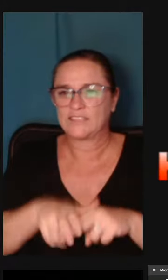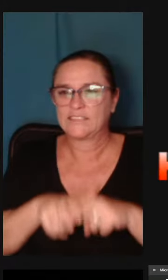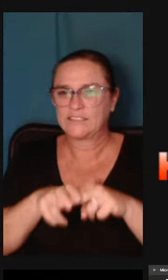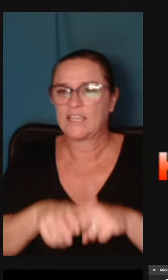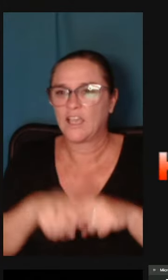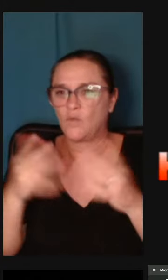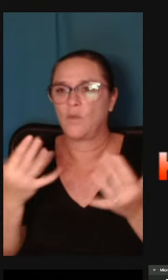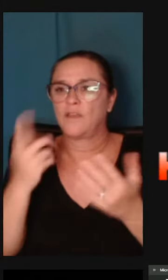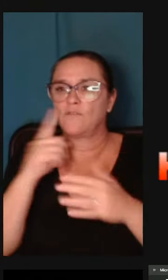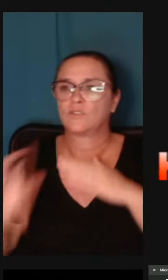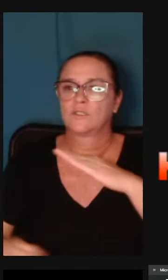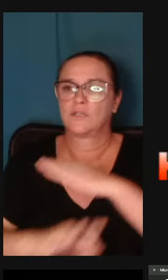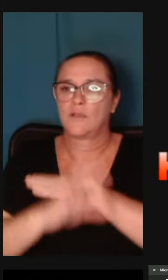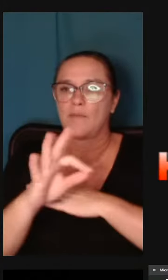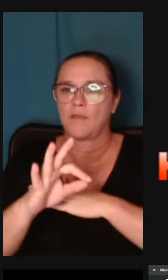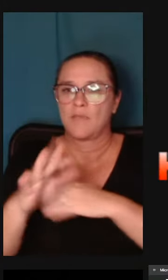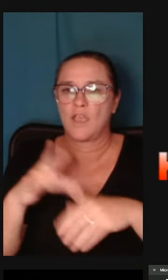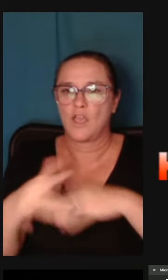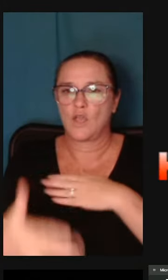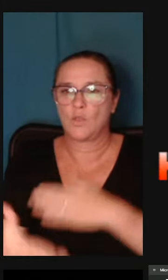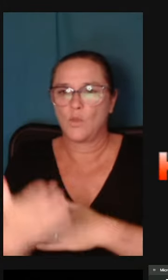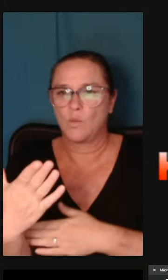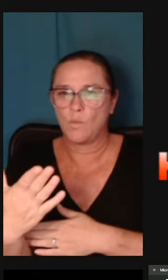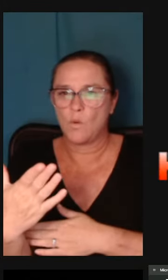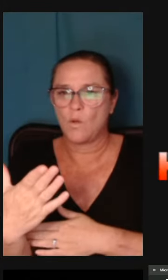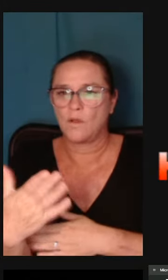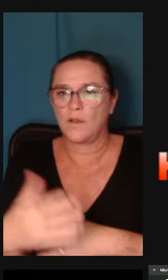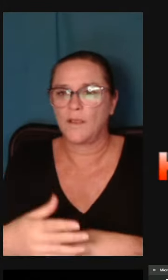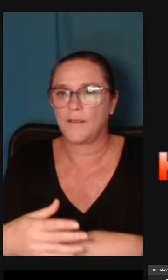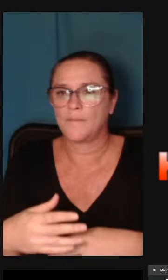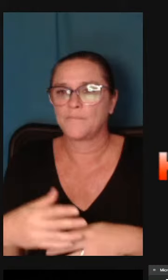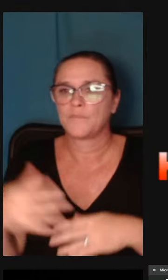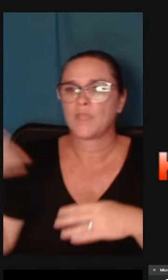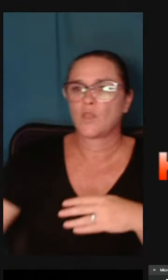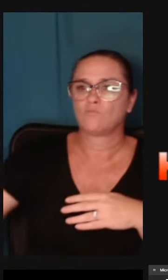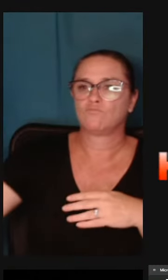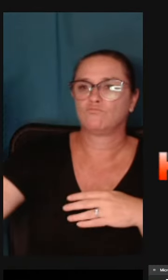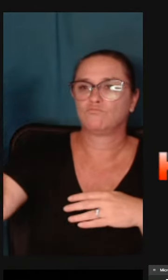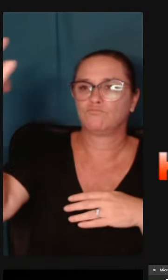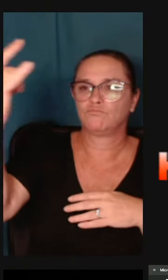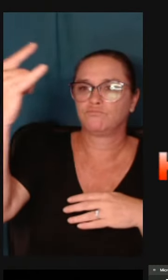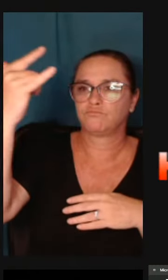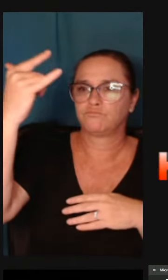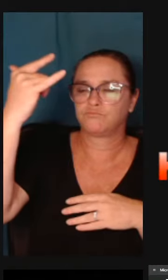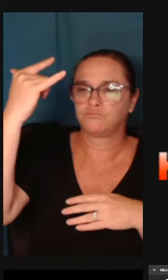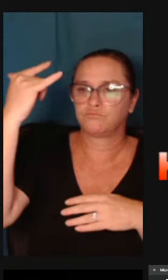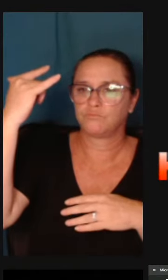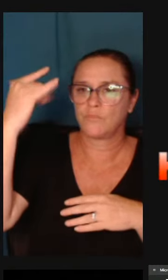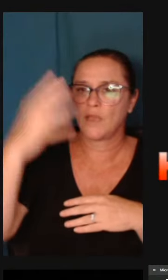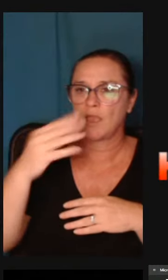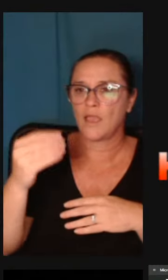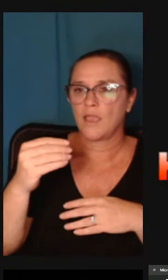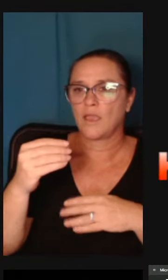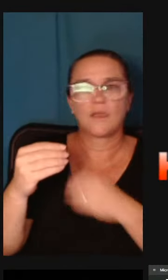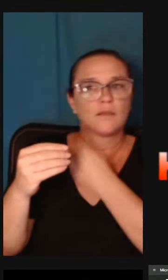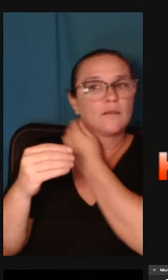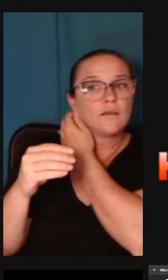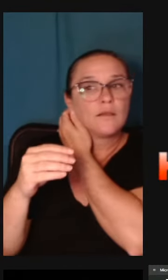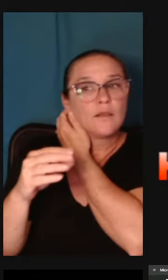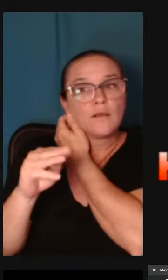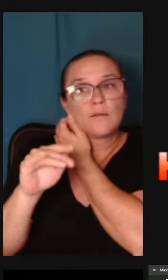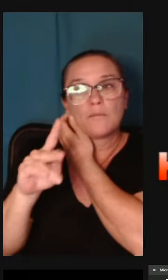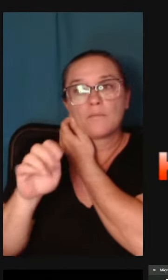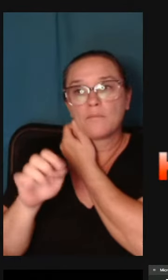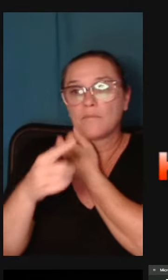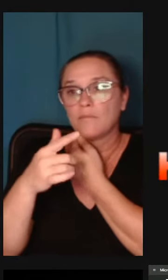up. In the early morning light, a single engine plane cruised above, and Mike sends Thal down